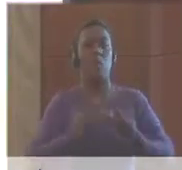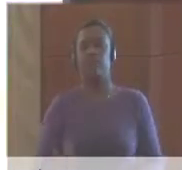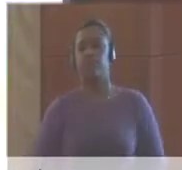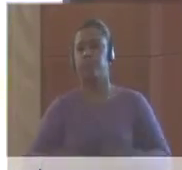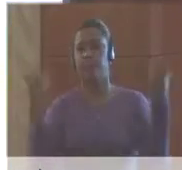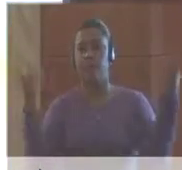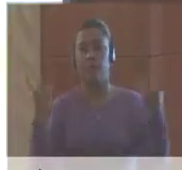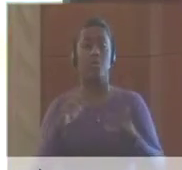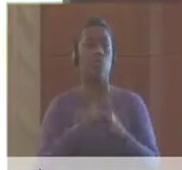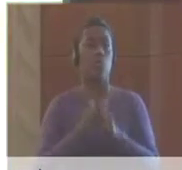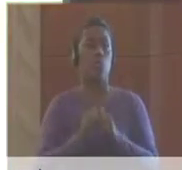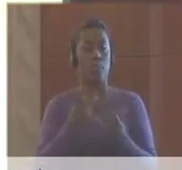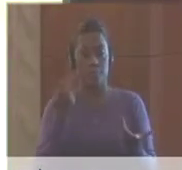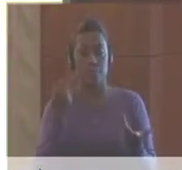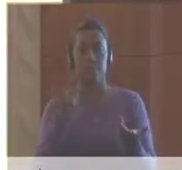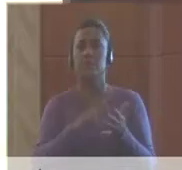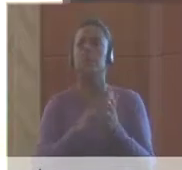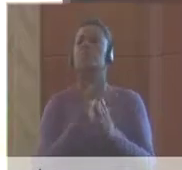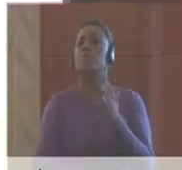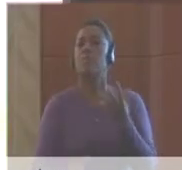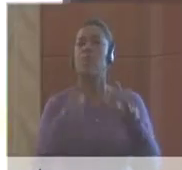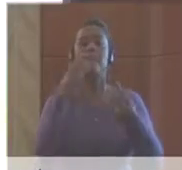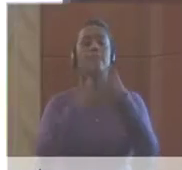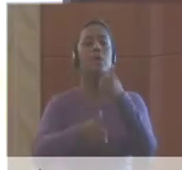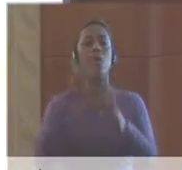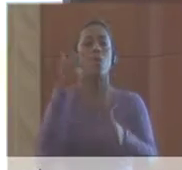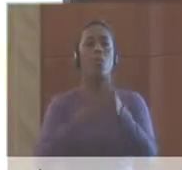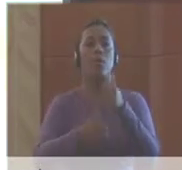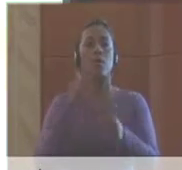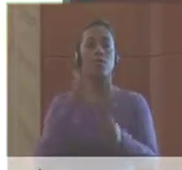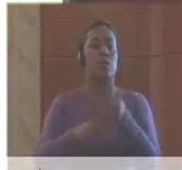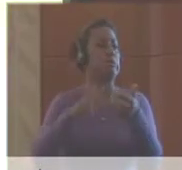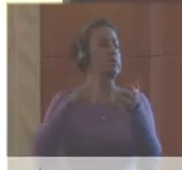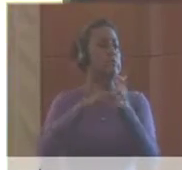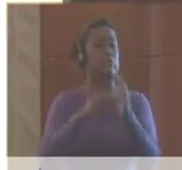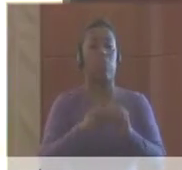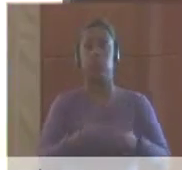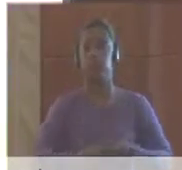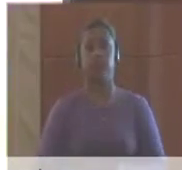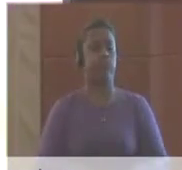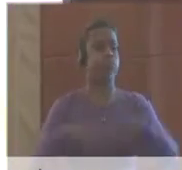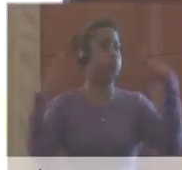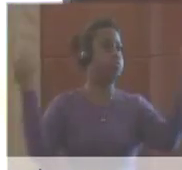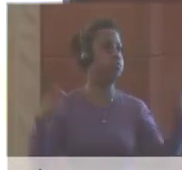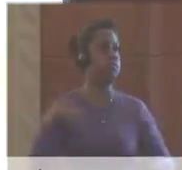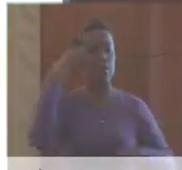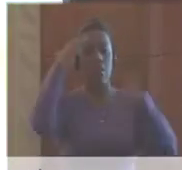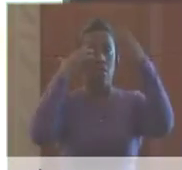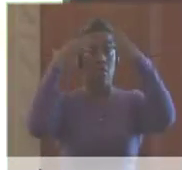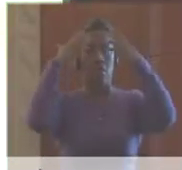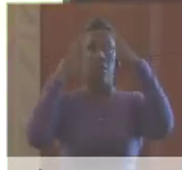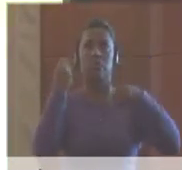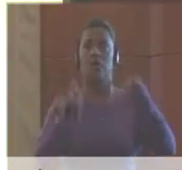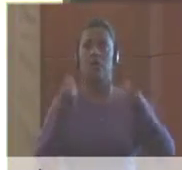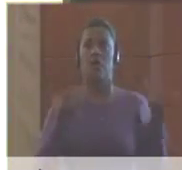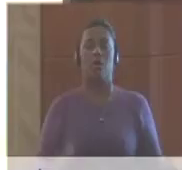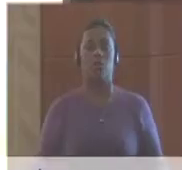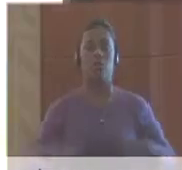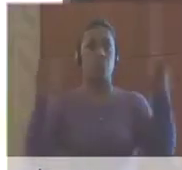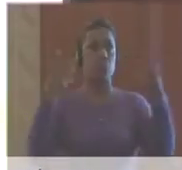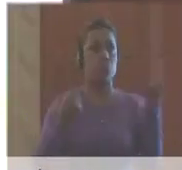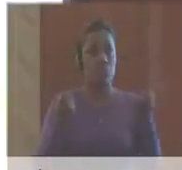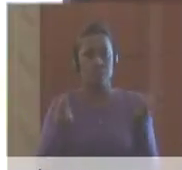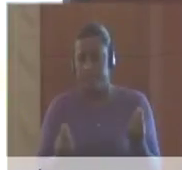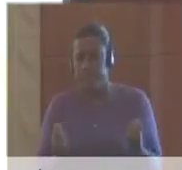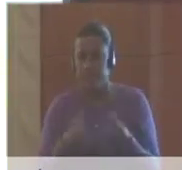as a wicked problem, to refer to problems that many times go beyond the capacity